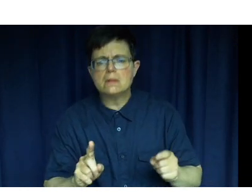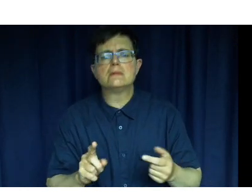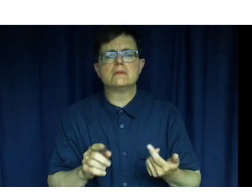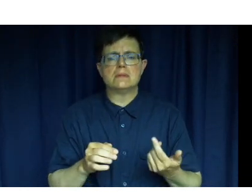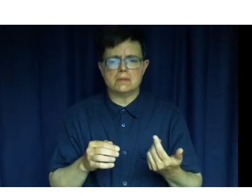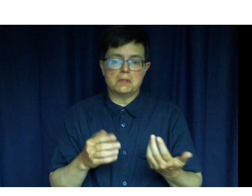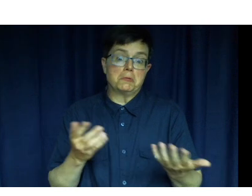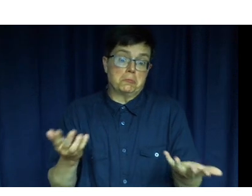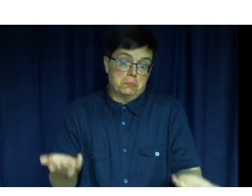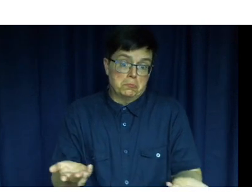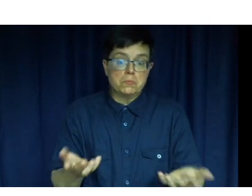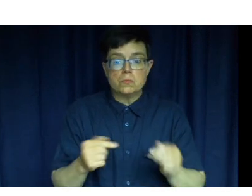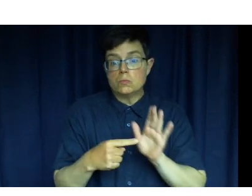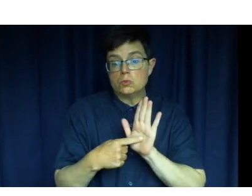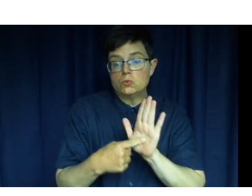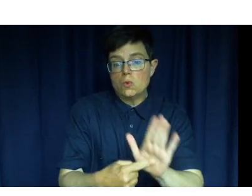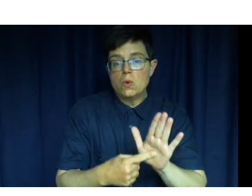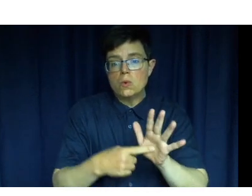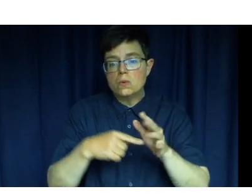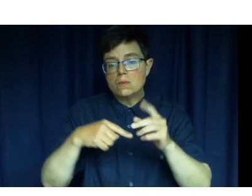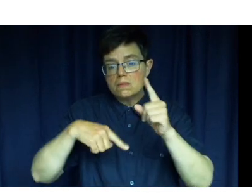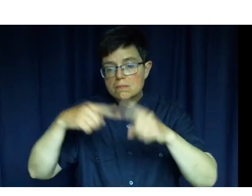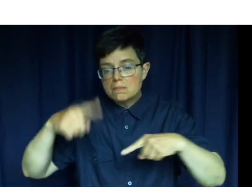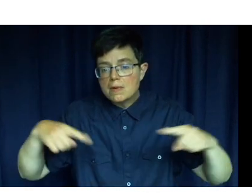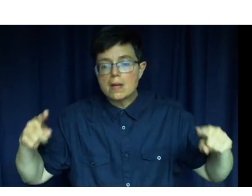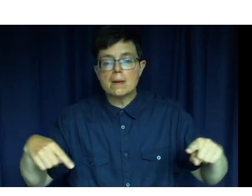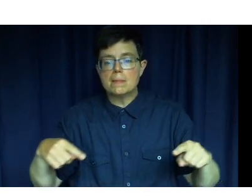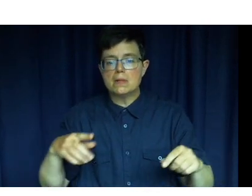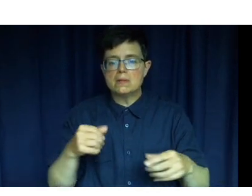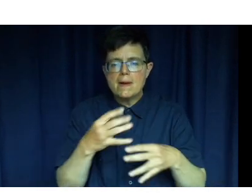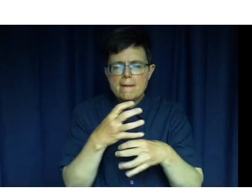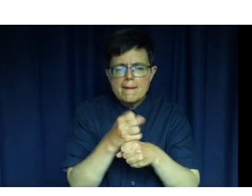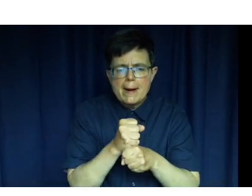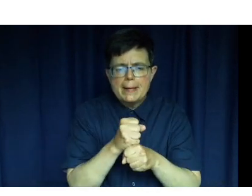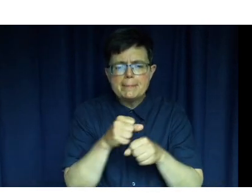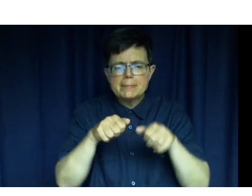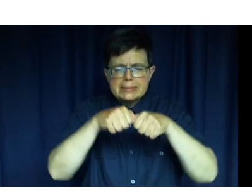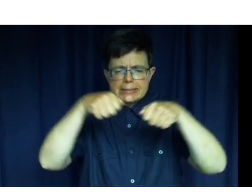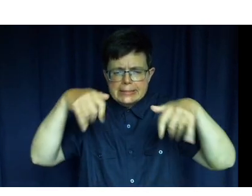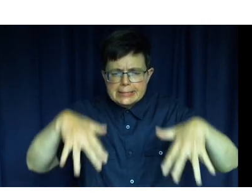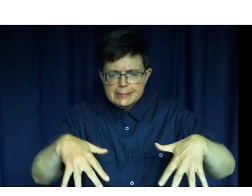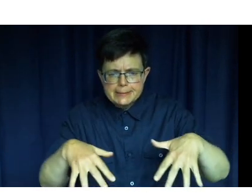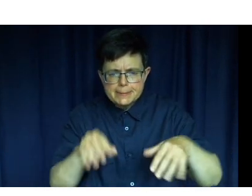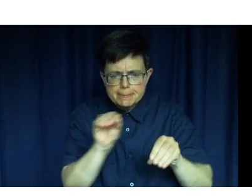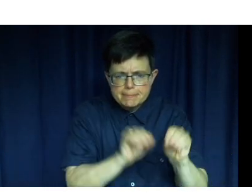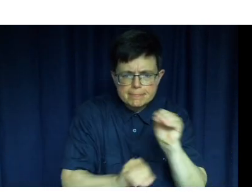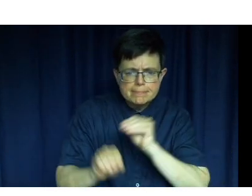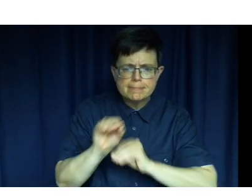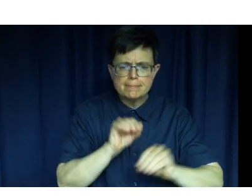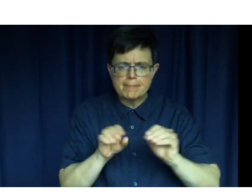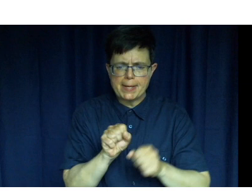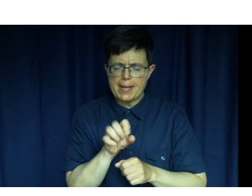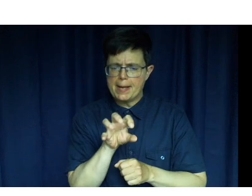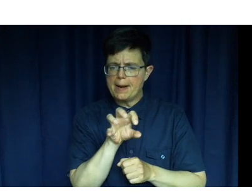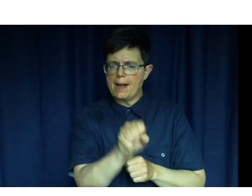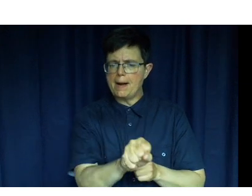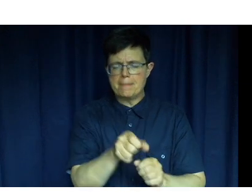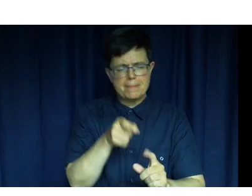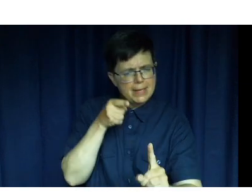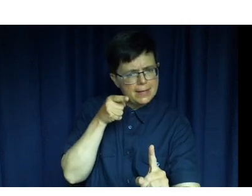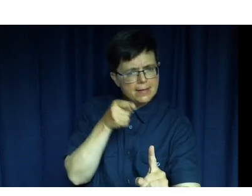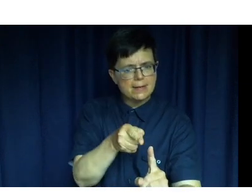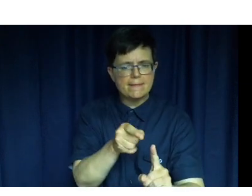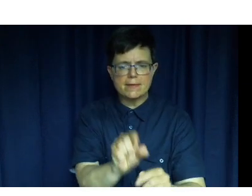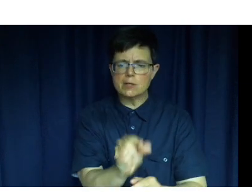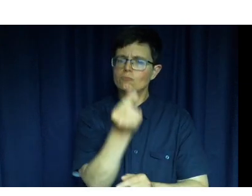that each of these variables has coding systems inside of it that identify specific